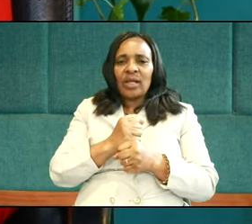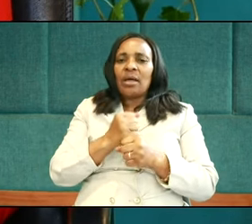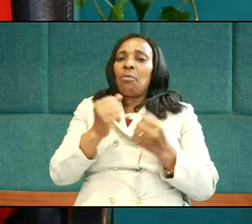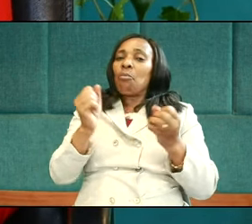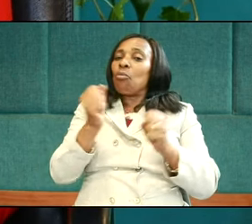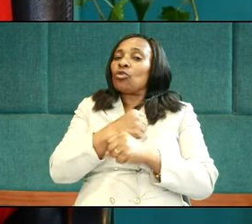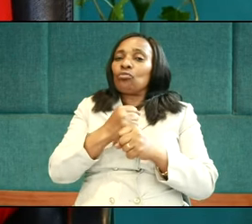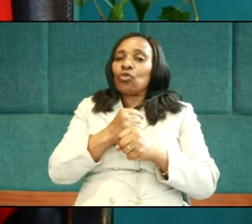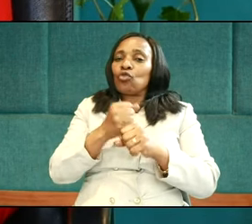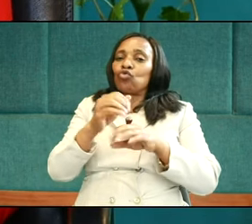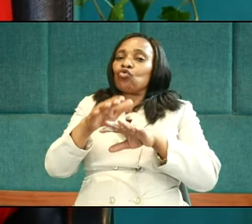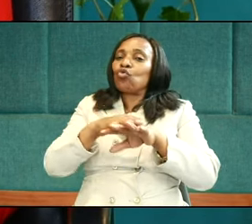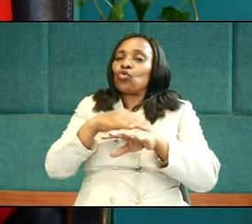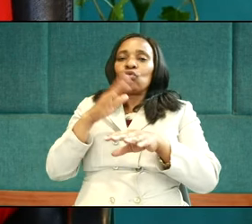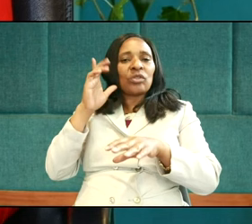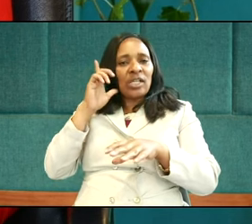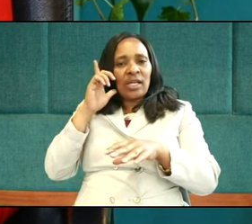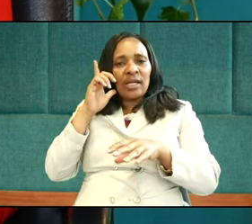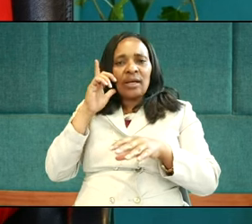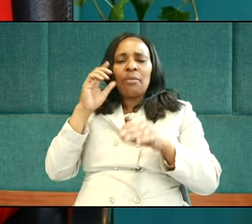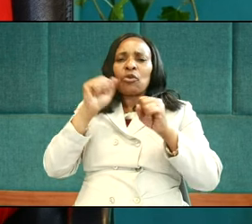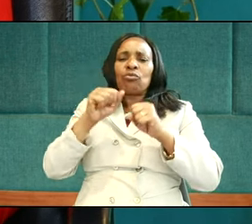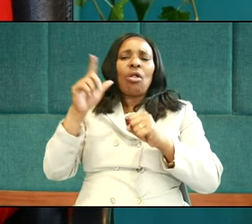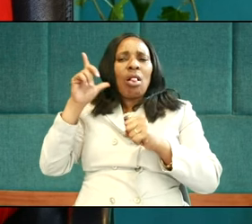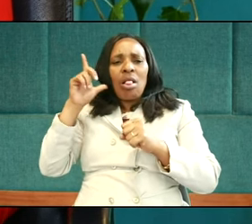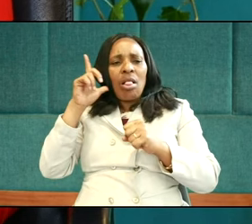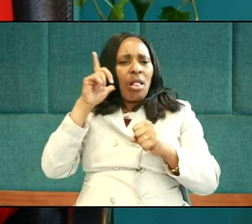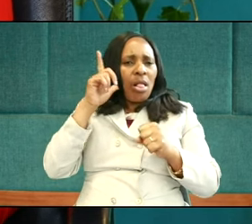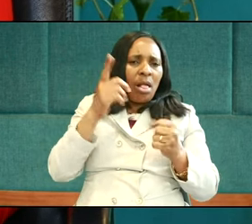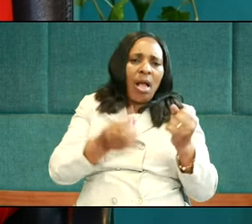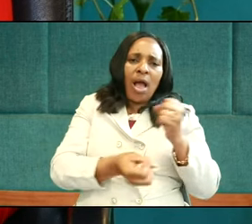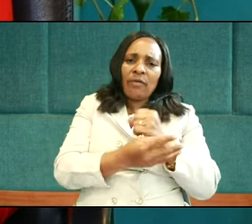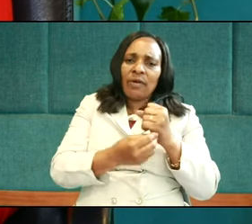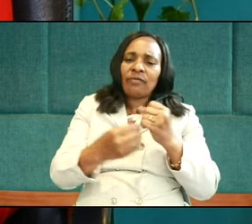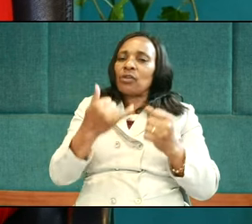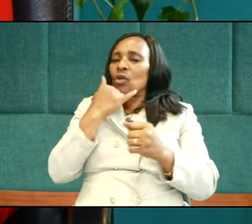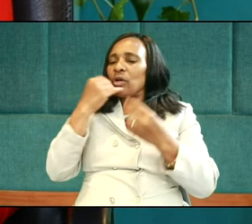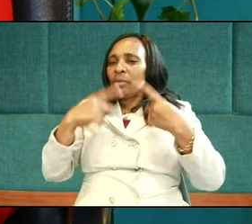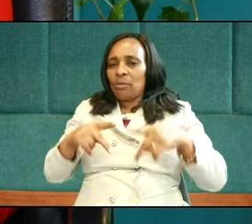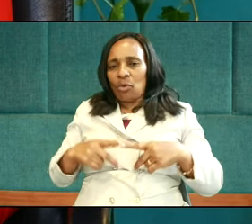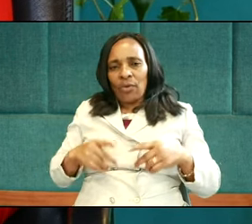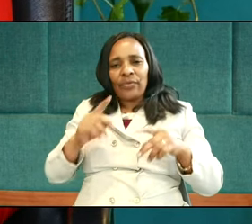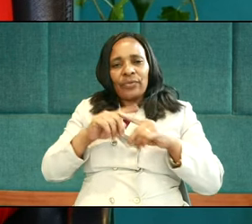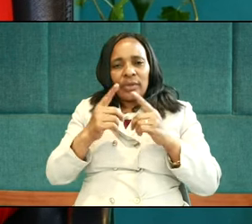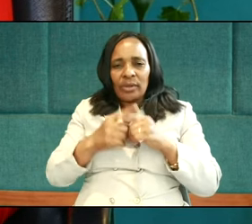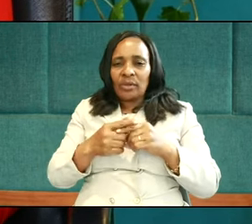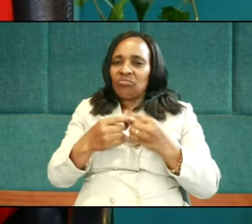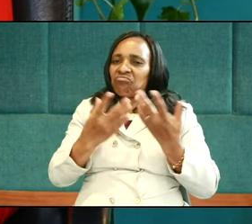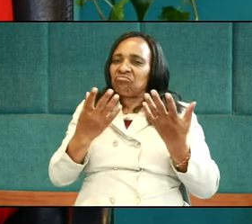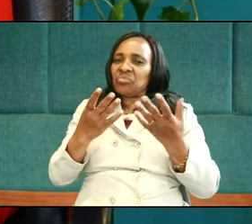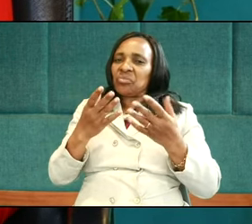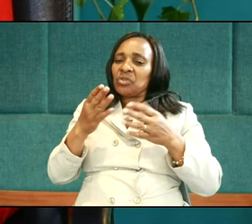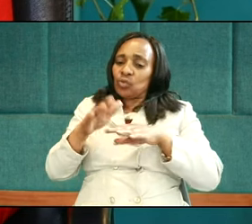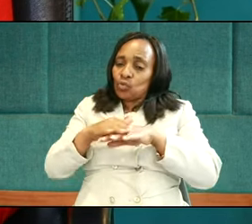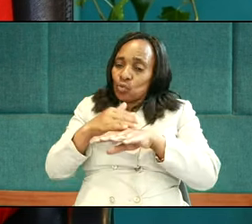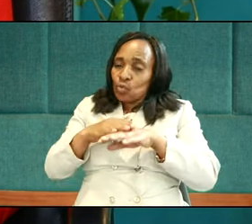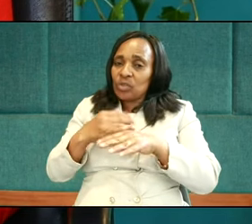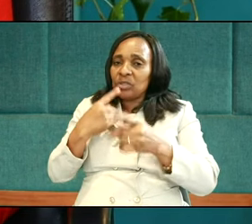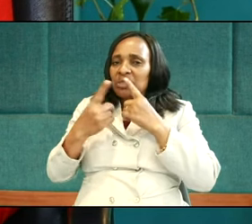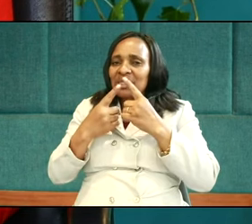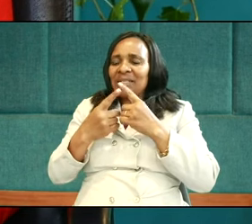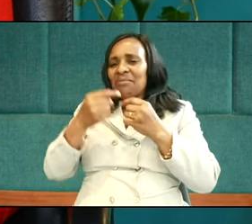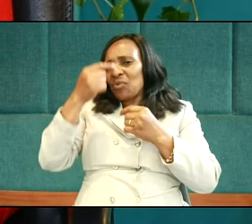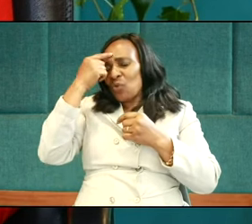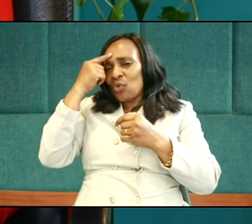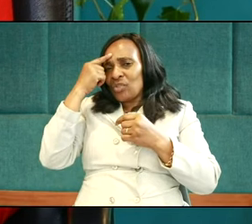to hear, meaning he listened to advice from the wrong people. And then he was not slow to speak because he spoke